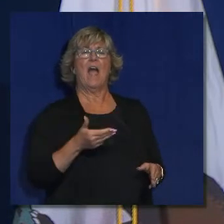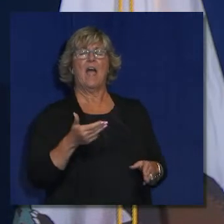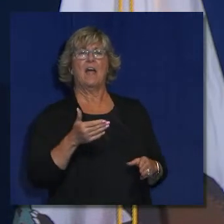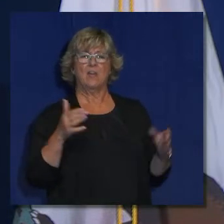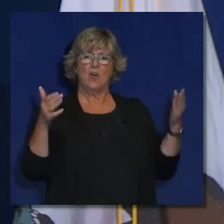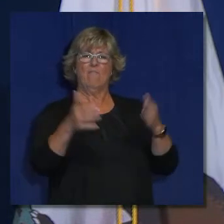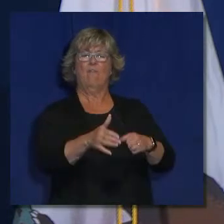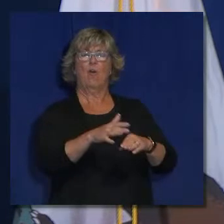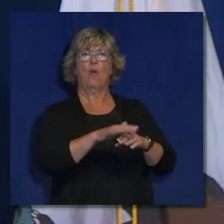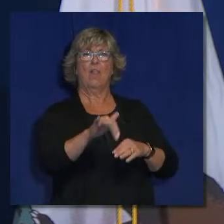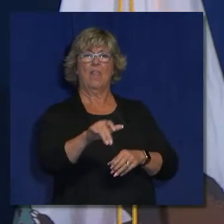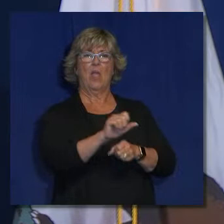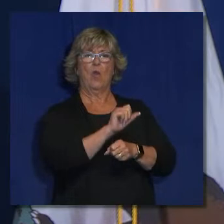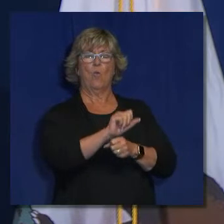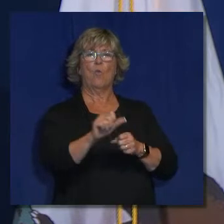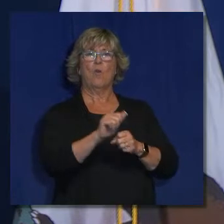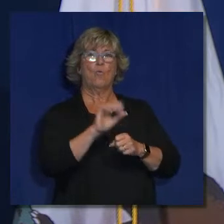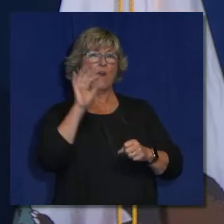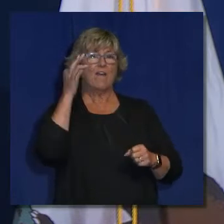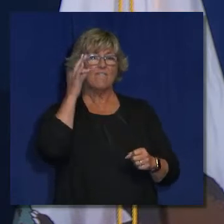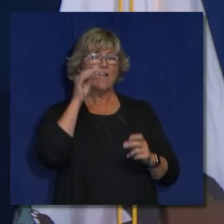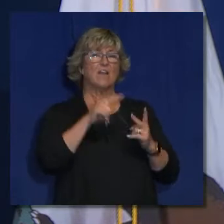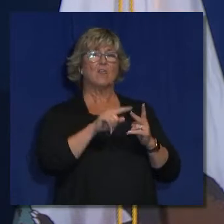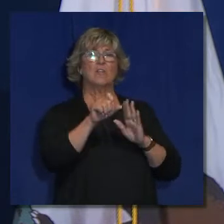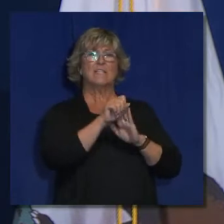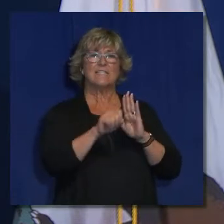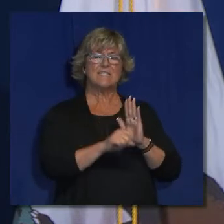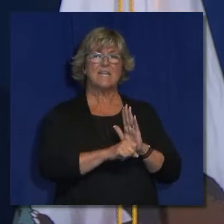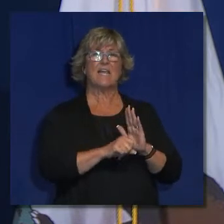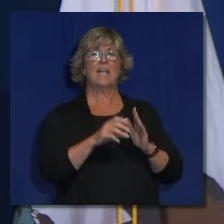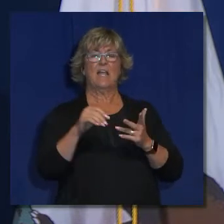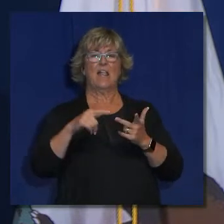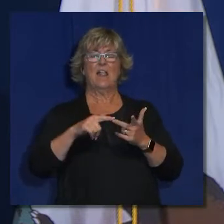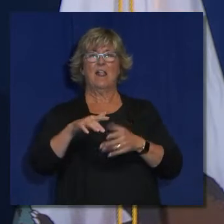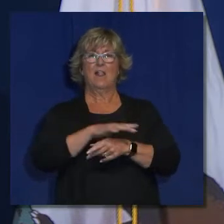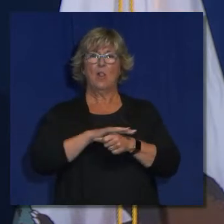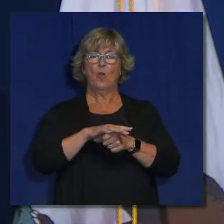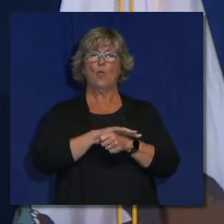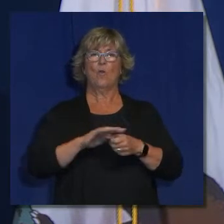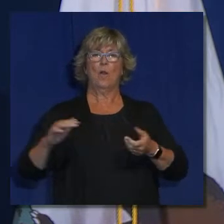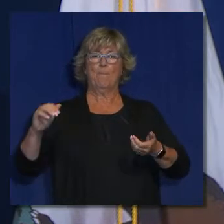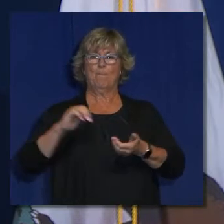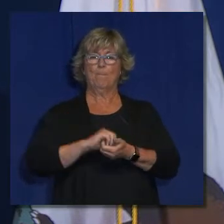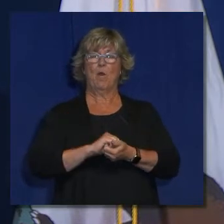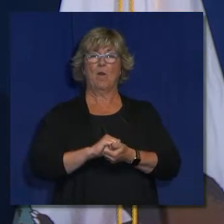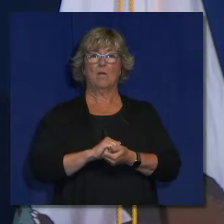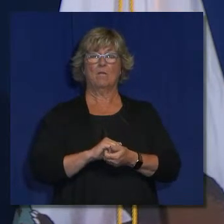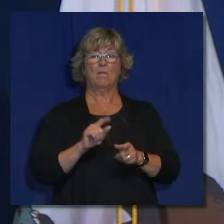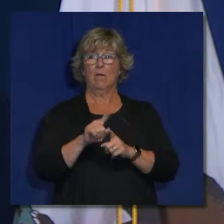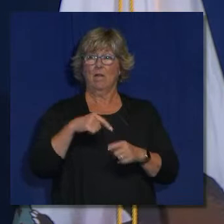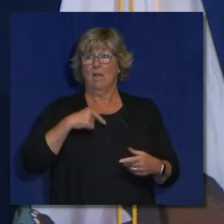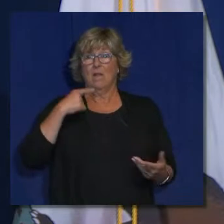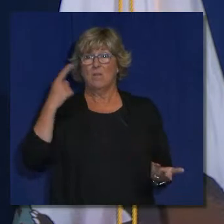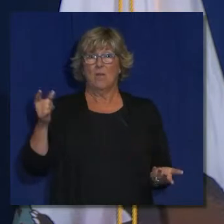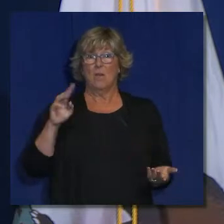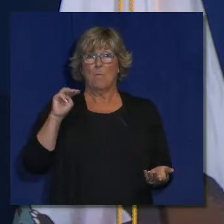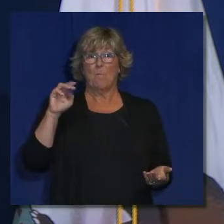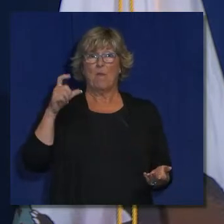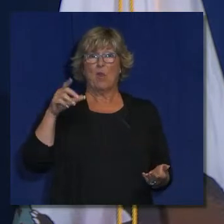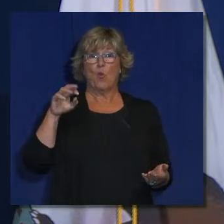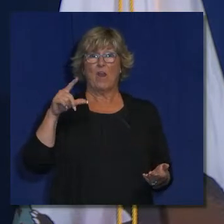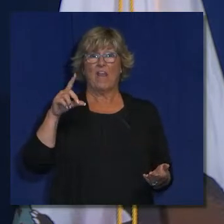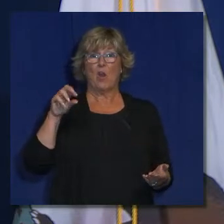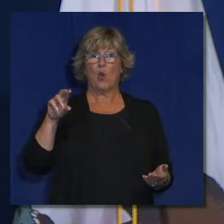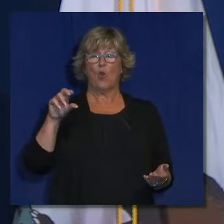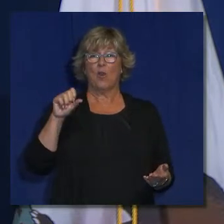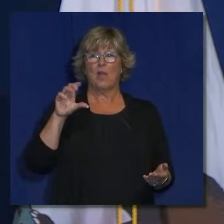to focus on this, working with our federal, state, and local partners, and that's McGregor Scott, who's, as I said, put together a remarkable